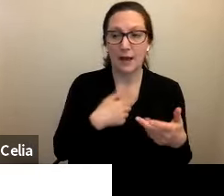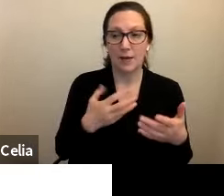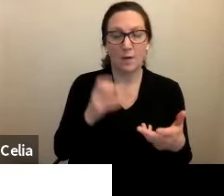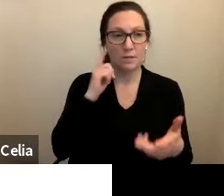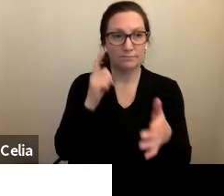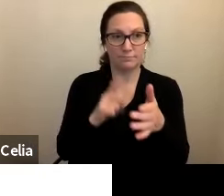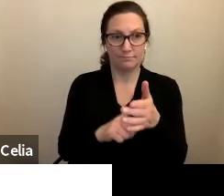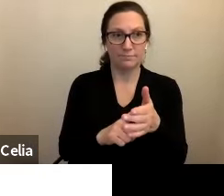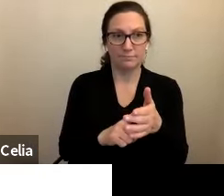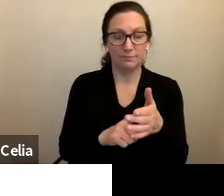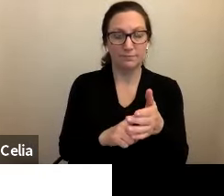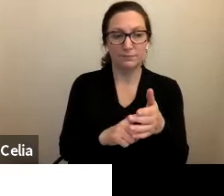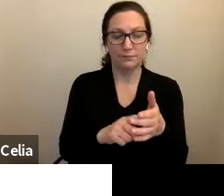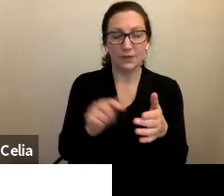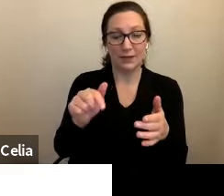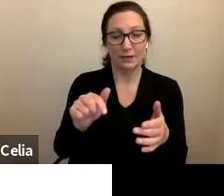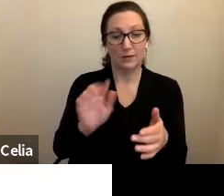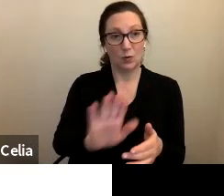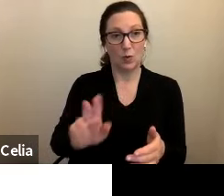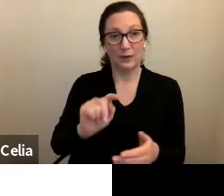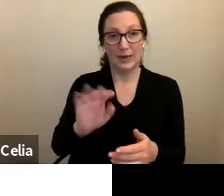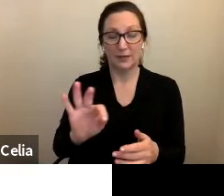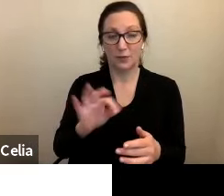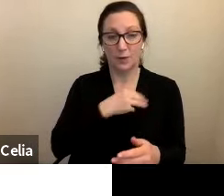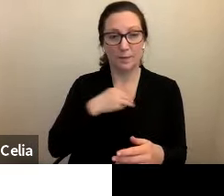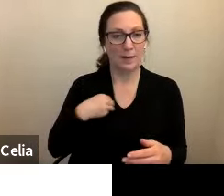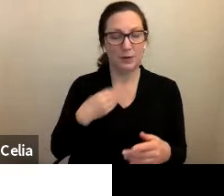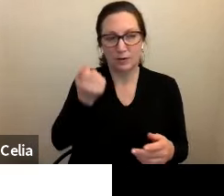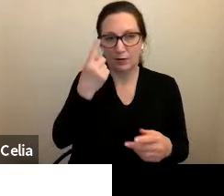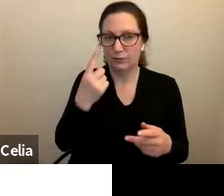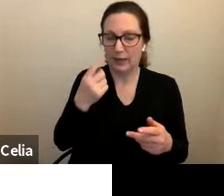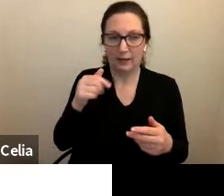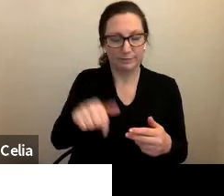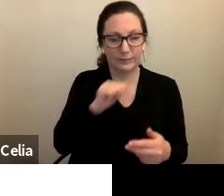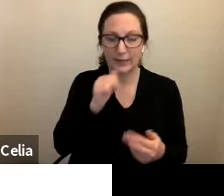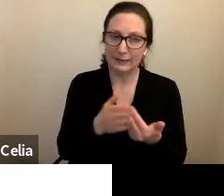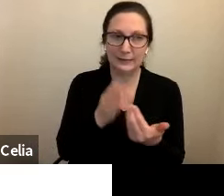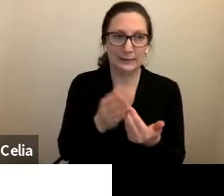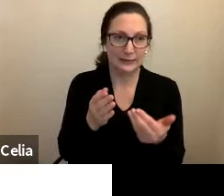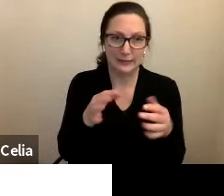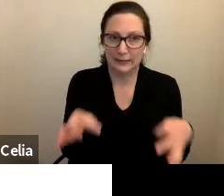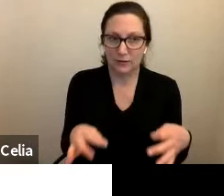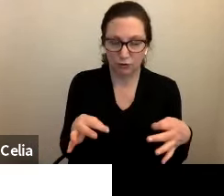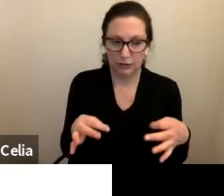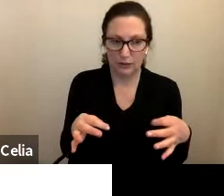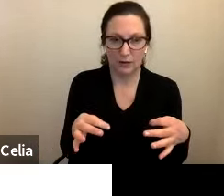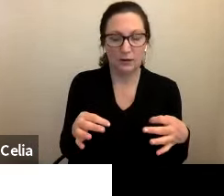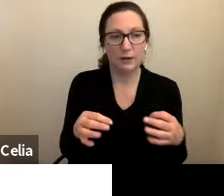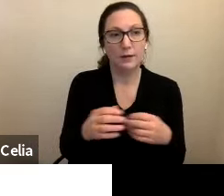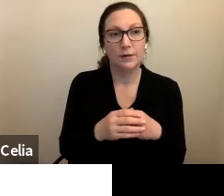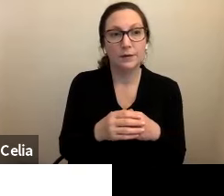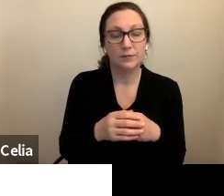I understand the task force members already fully understand. That because you're